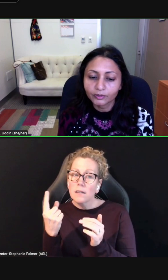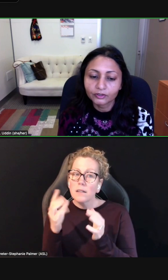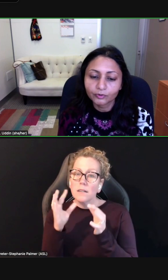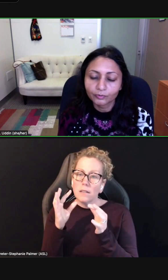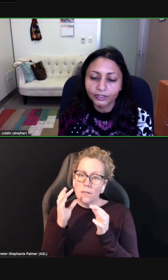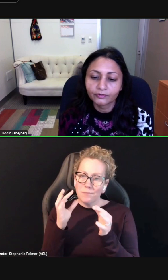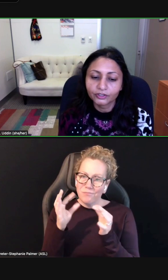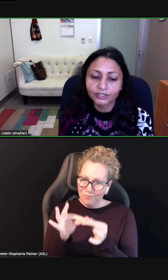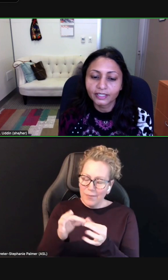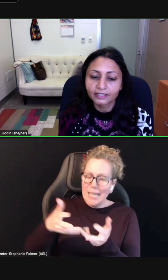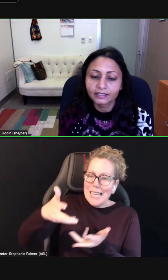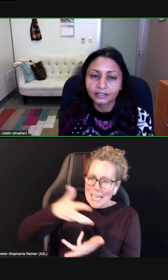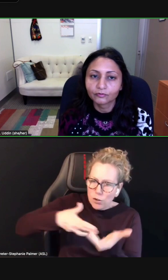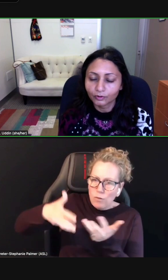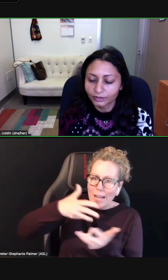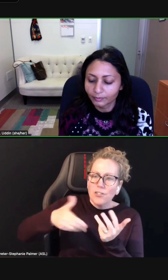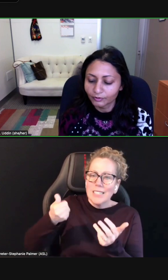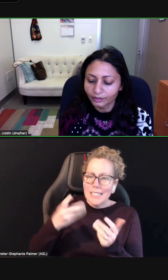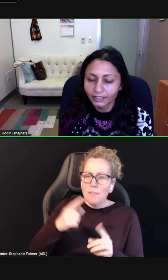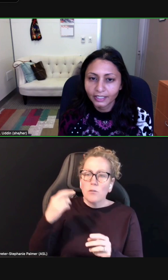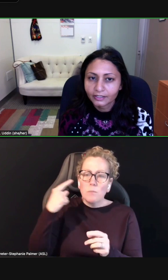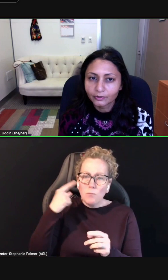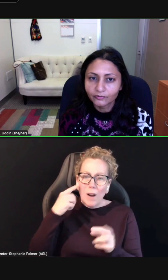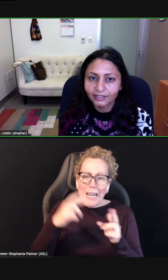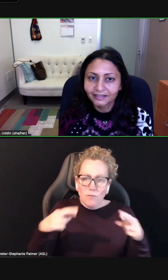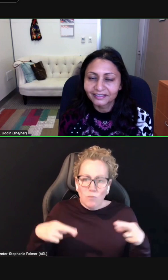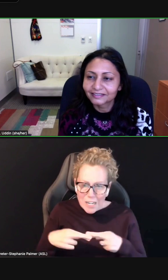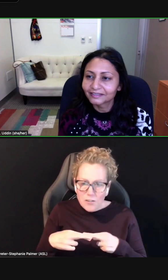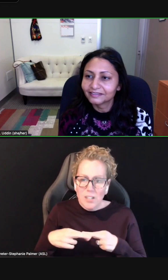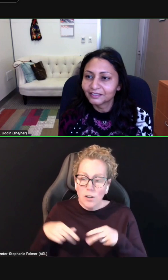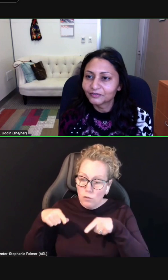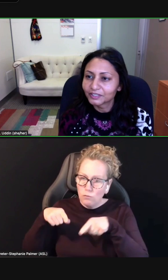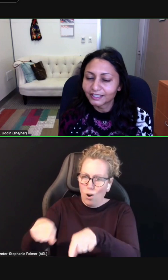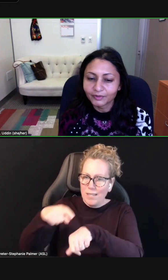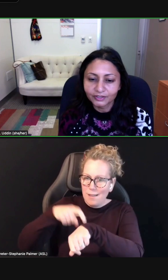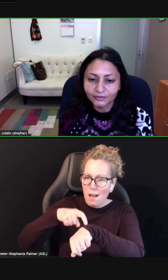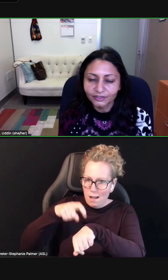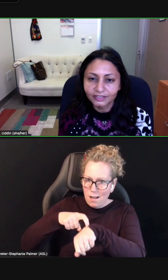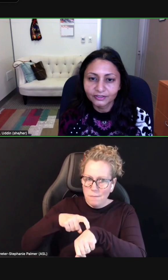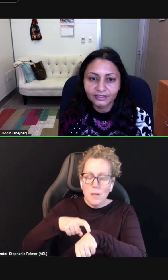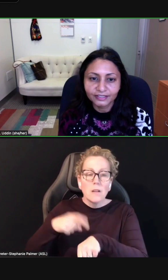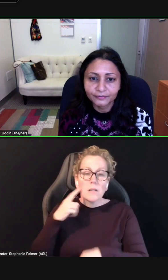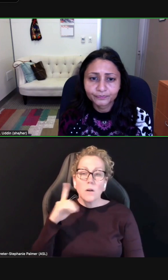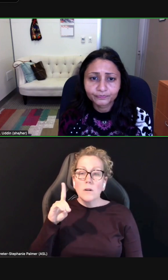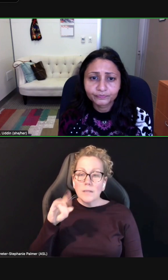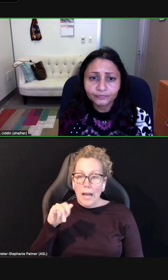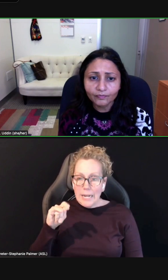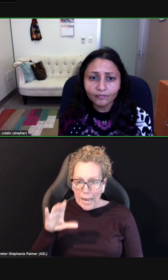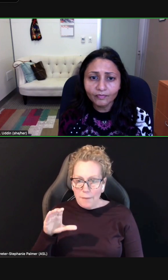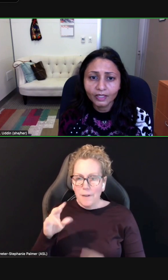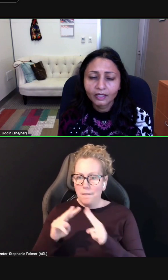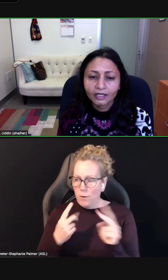interactions between multiple brain regions as they unfold temporally. So we've taken this idea of dynamics very seriously.